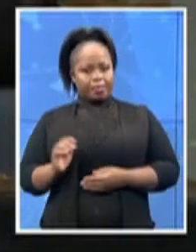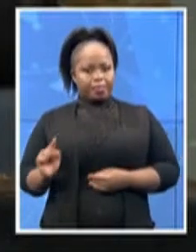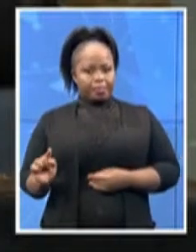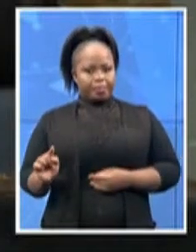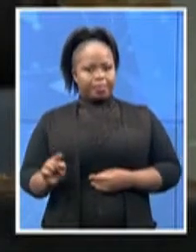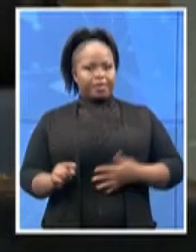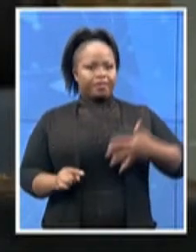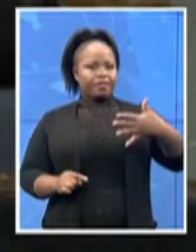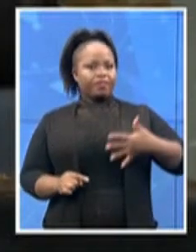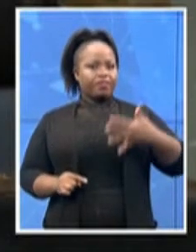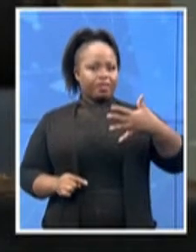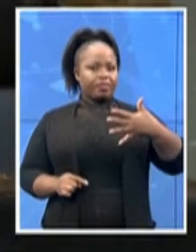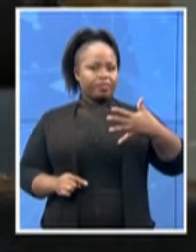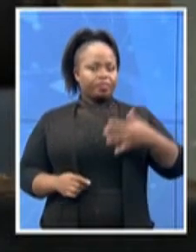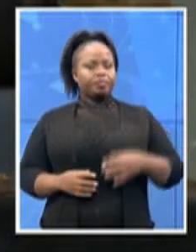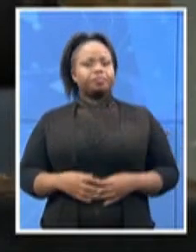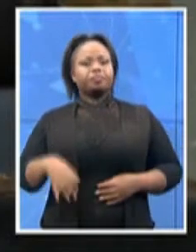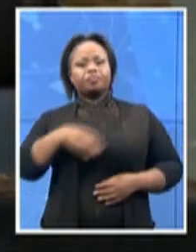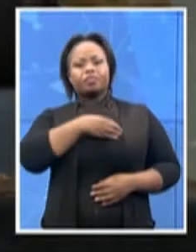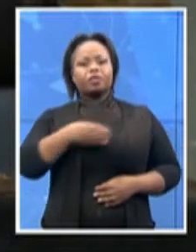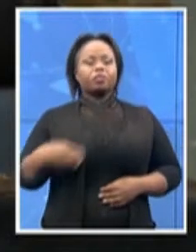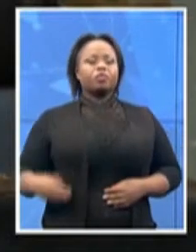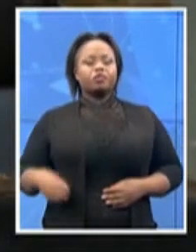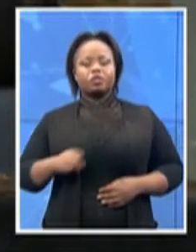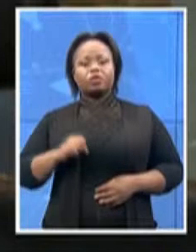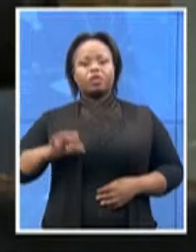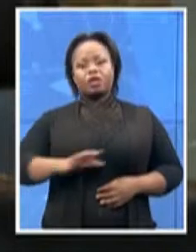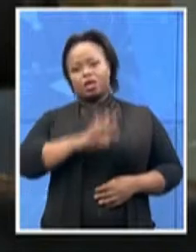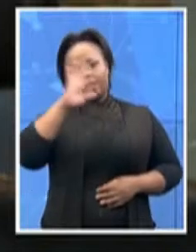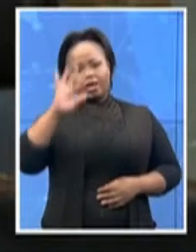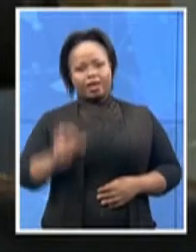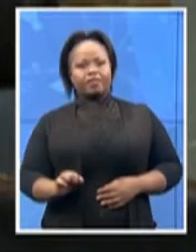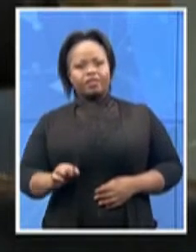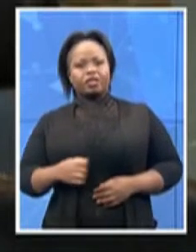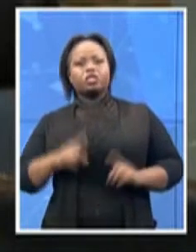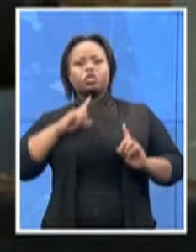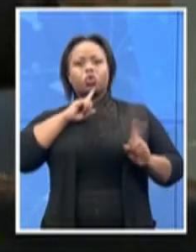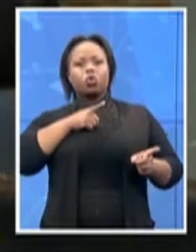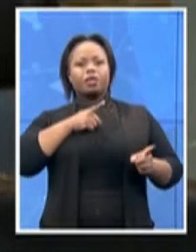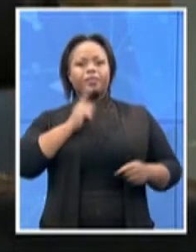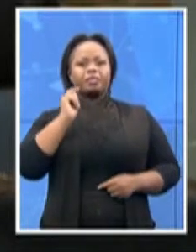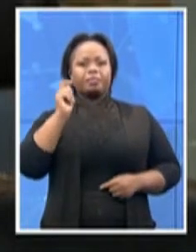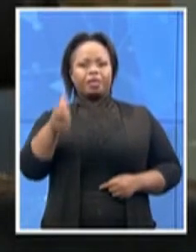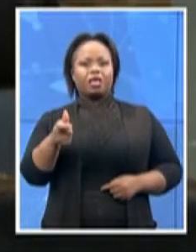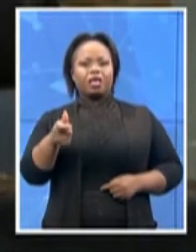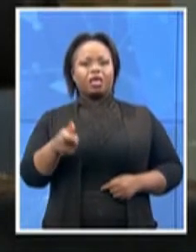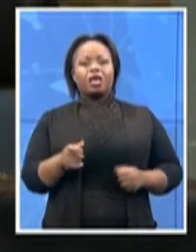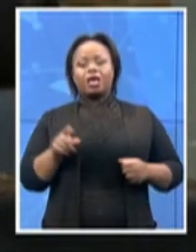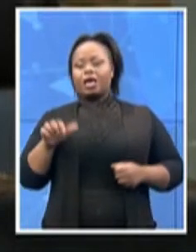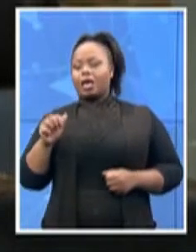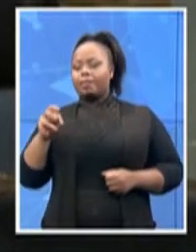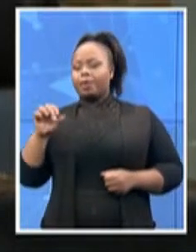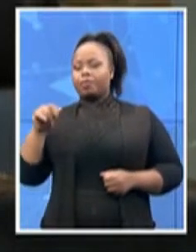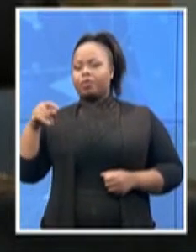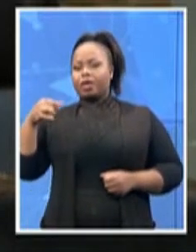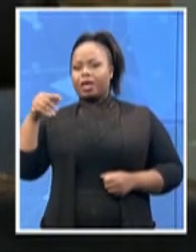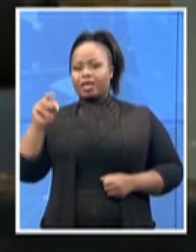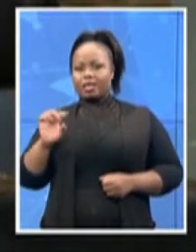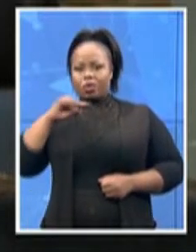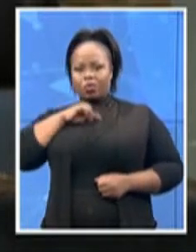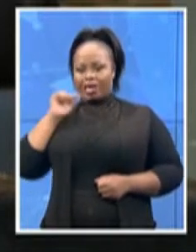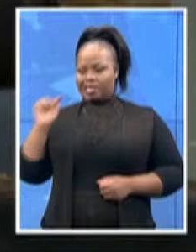the Republic of South Africa is ordered to pay costs of Amabungane Center for Investigative Journalism in this